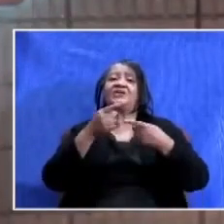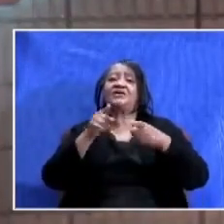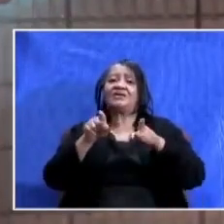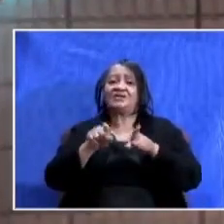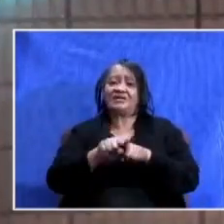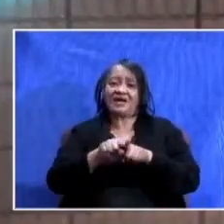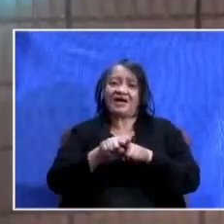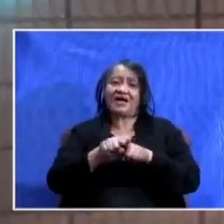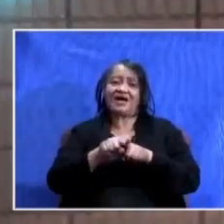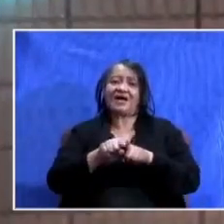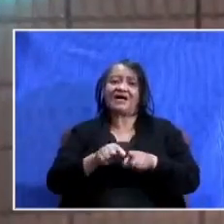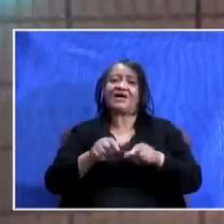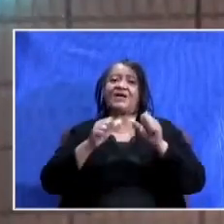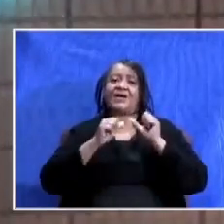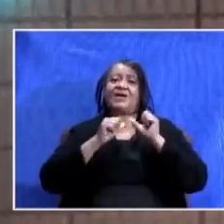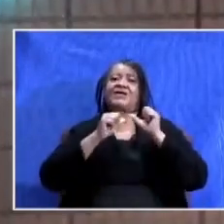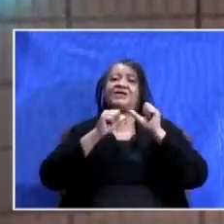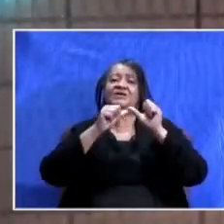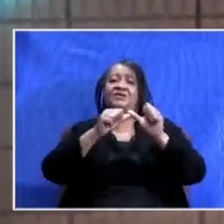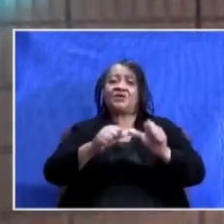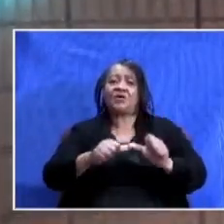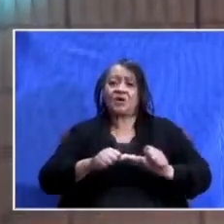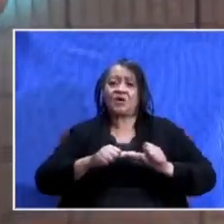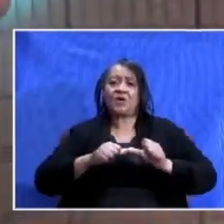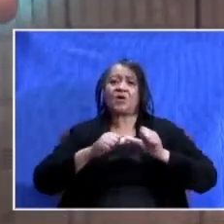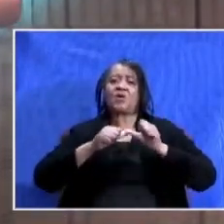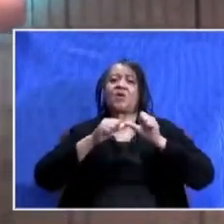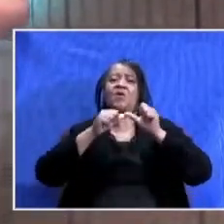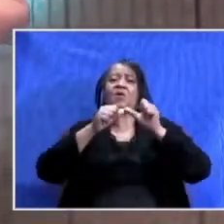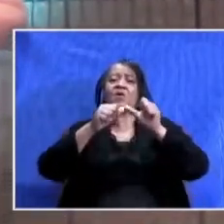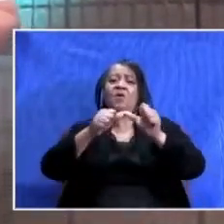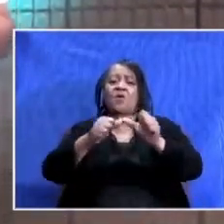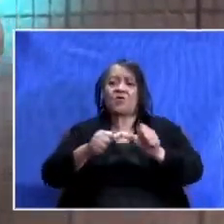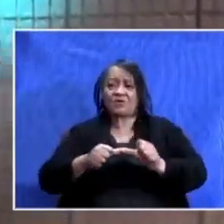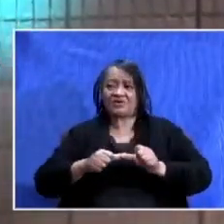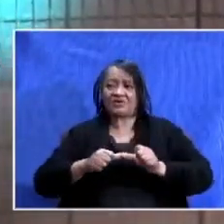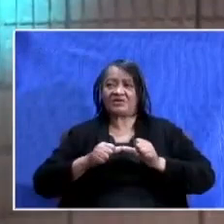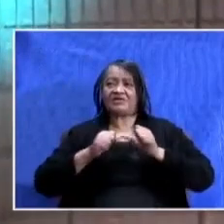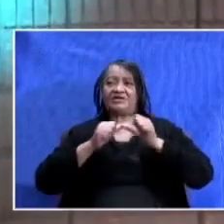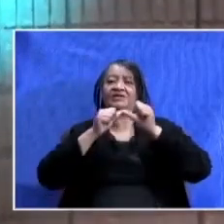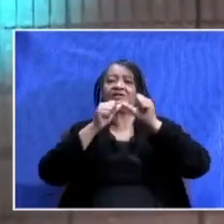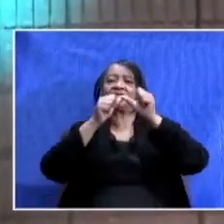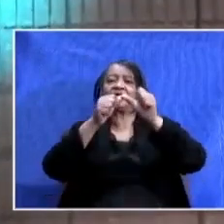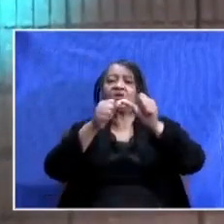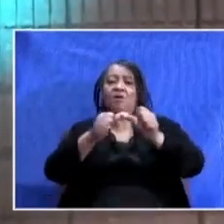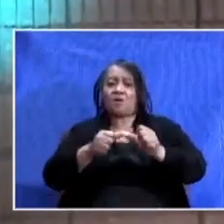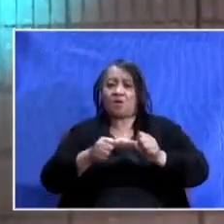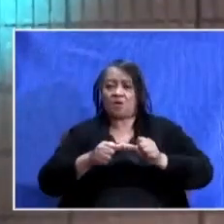I feel like going.